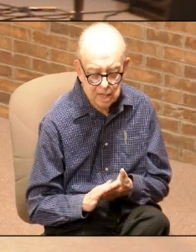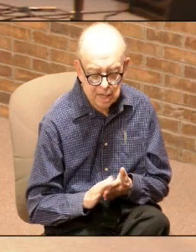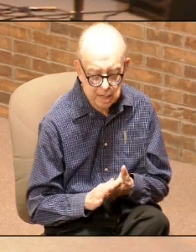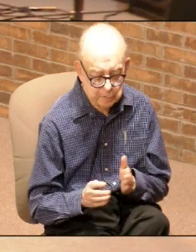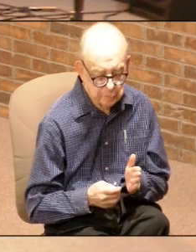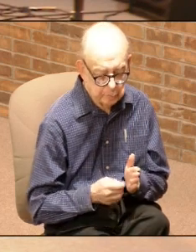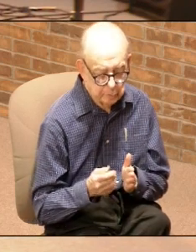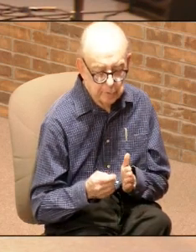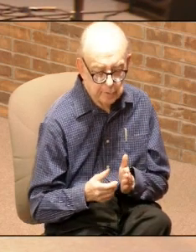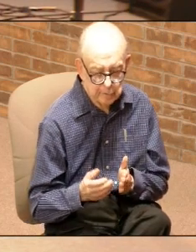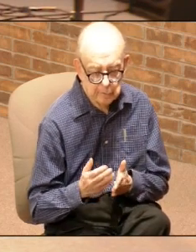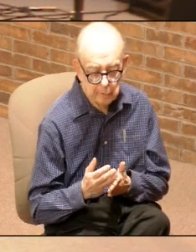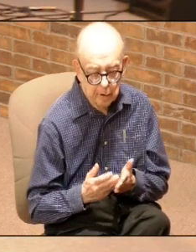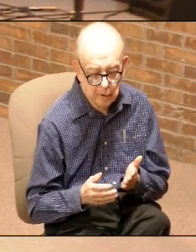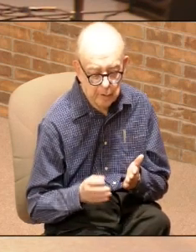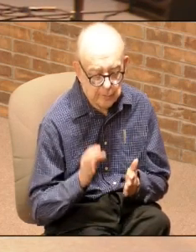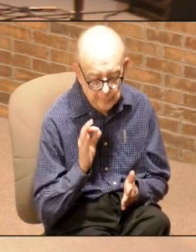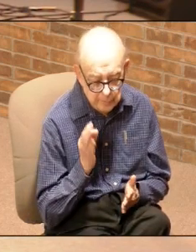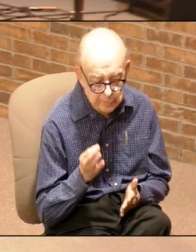some of the fruit away